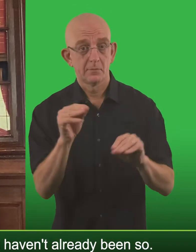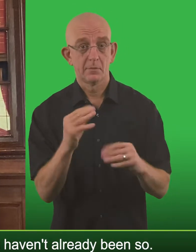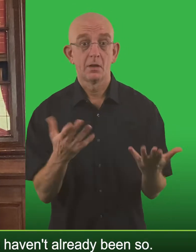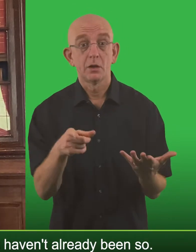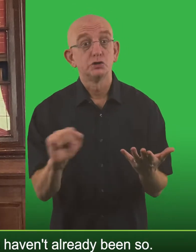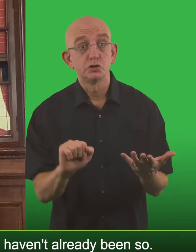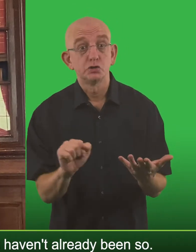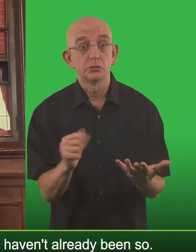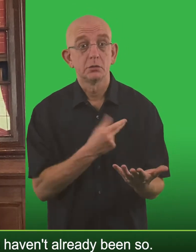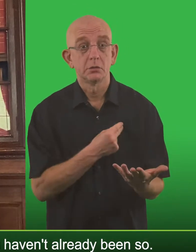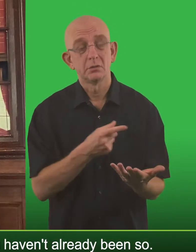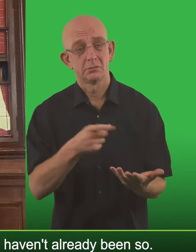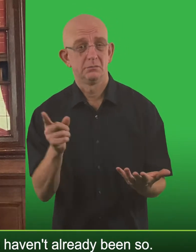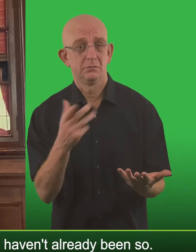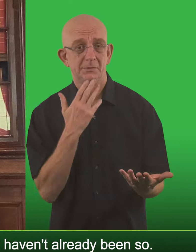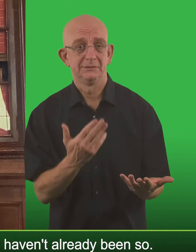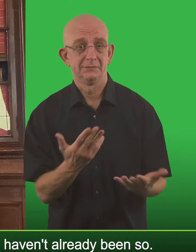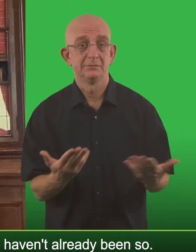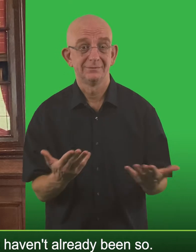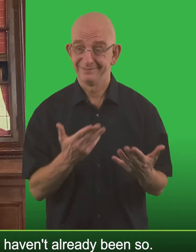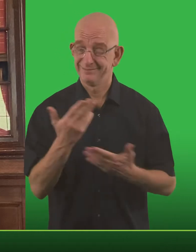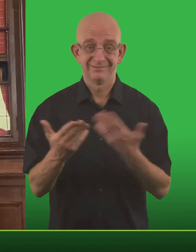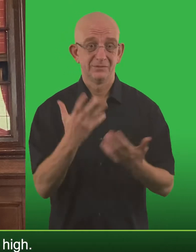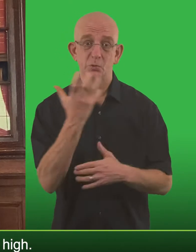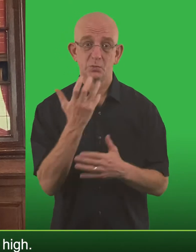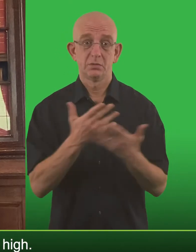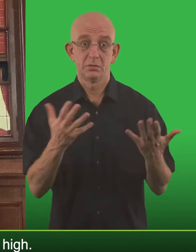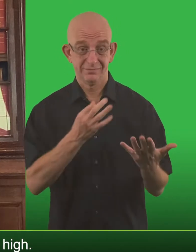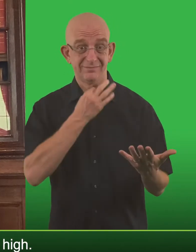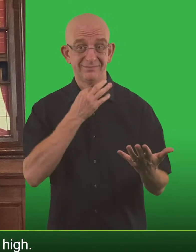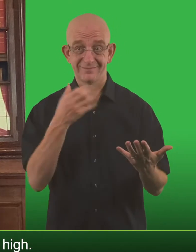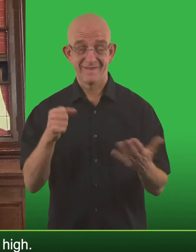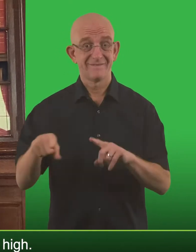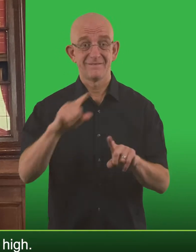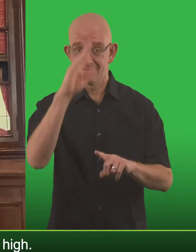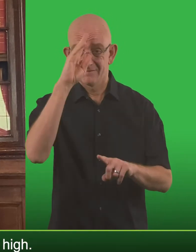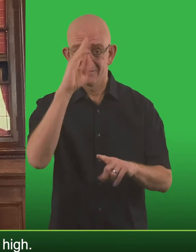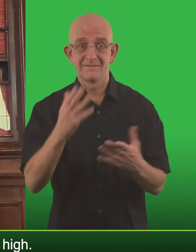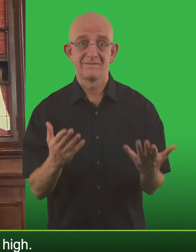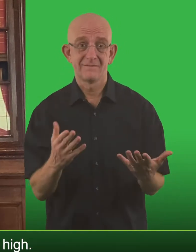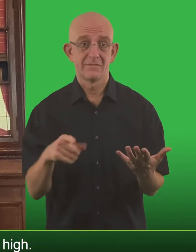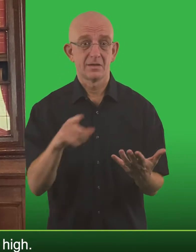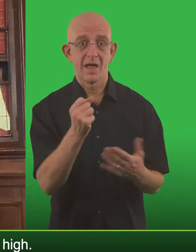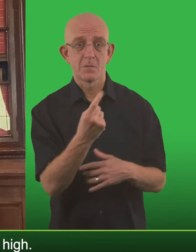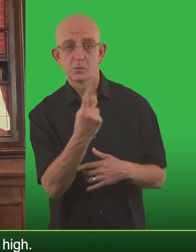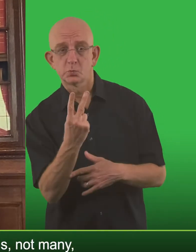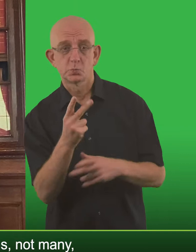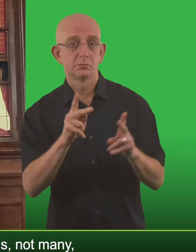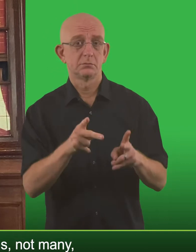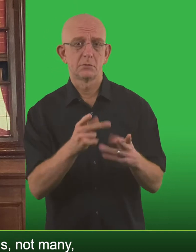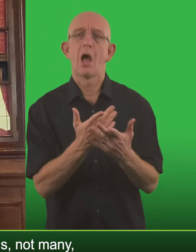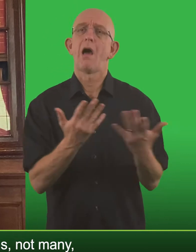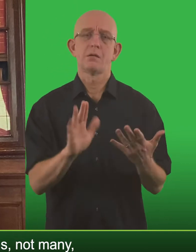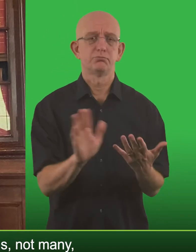them. So message, get vaccinated if you haven't already been so. So case rate is high. There is harm out there. There